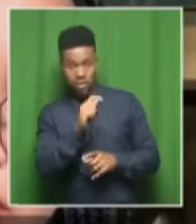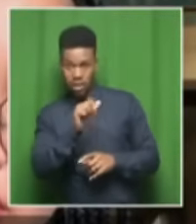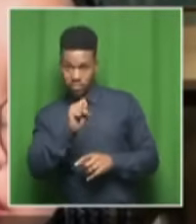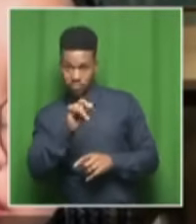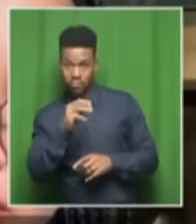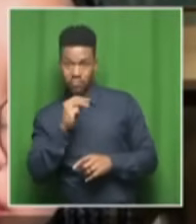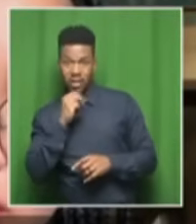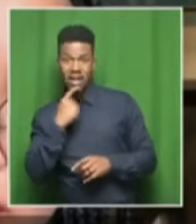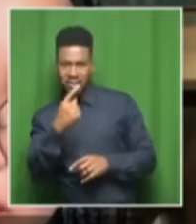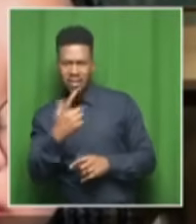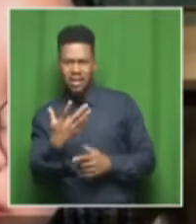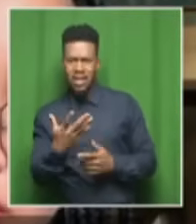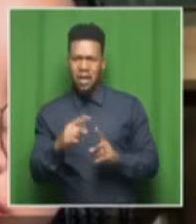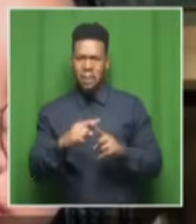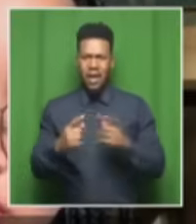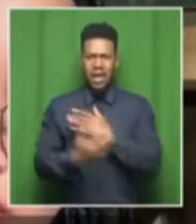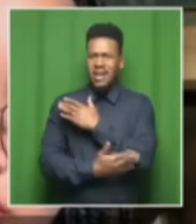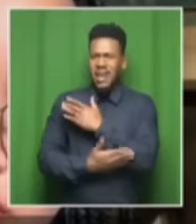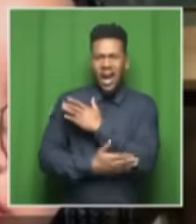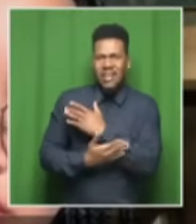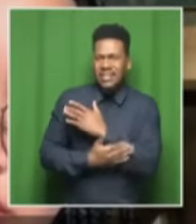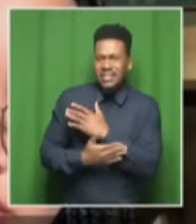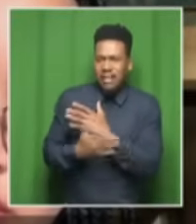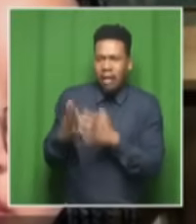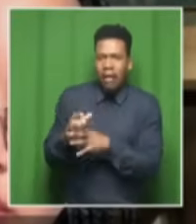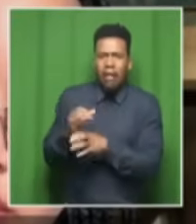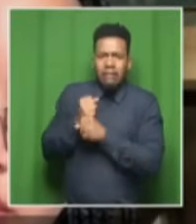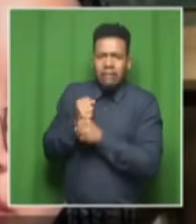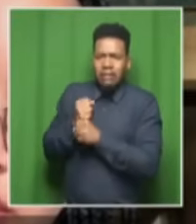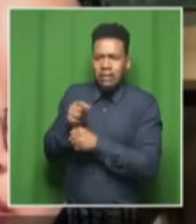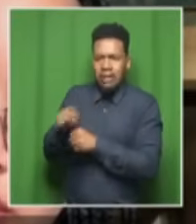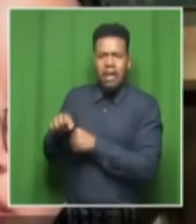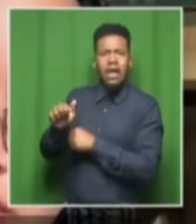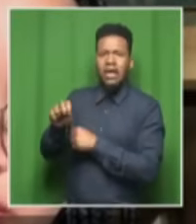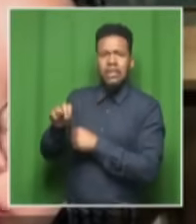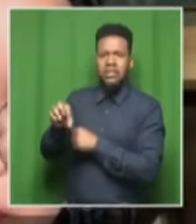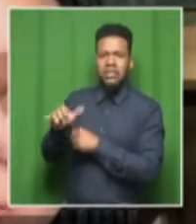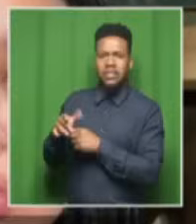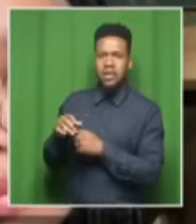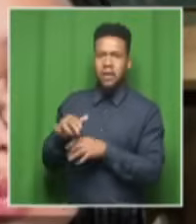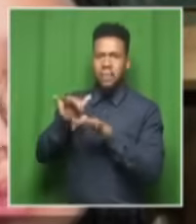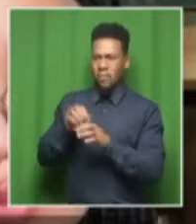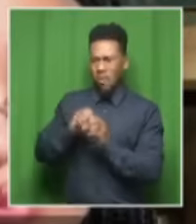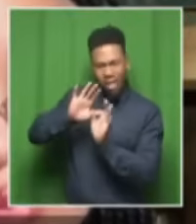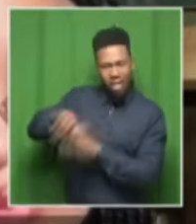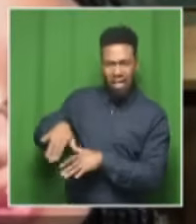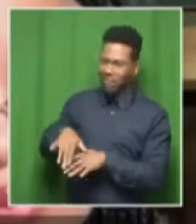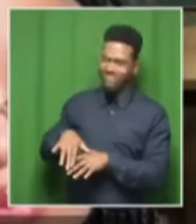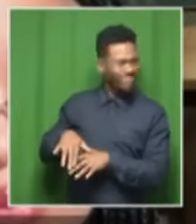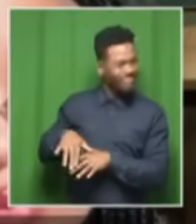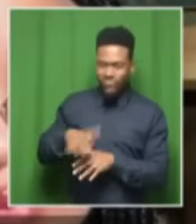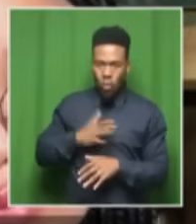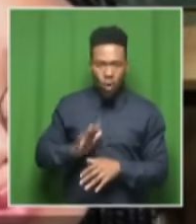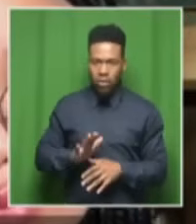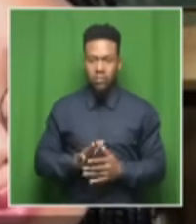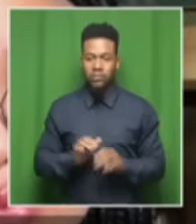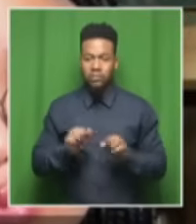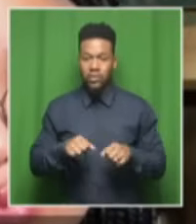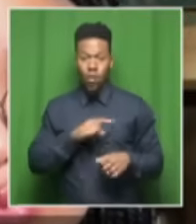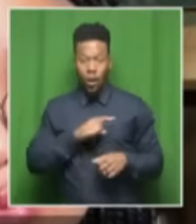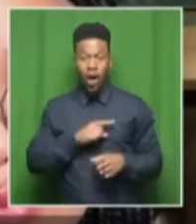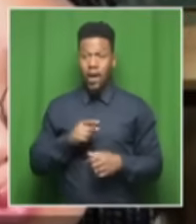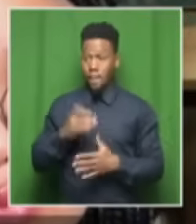country is trauma bonded. The country doesn't want to leave alone this particular party. We're all still under the shackle of, because they did this in apartheid, which